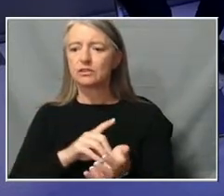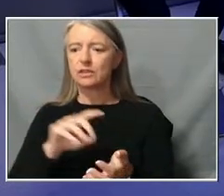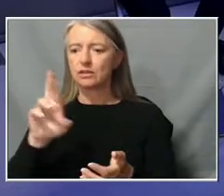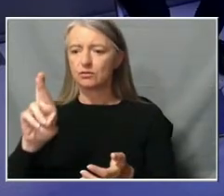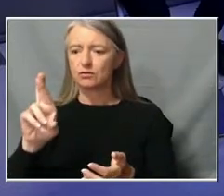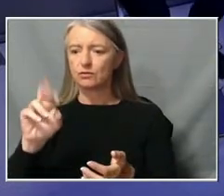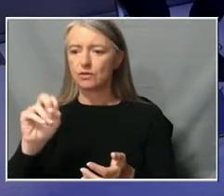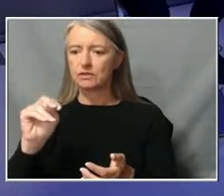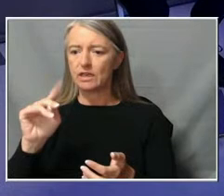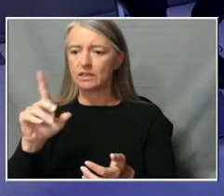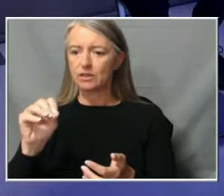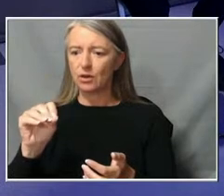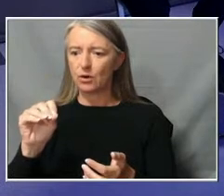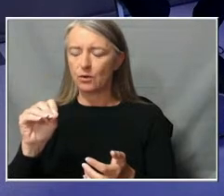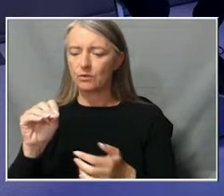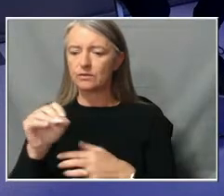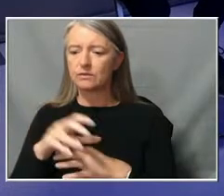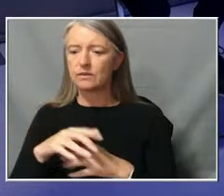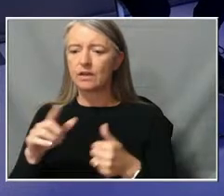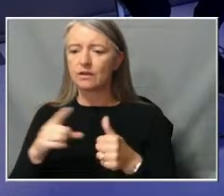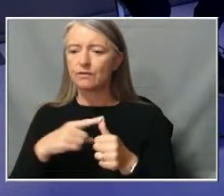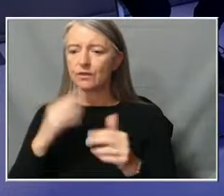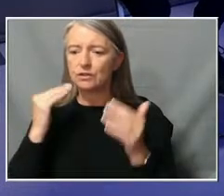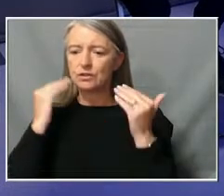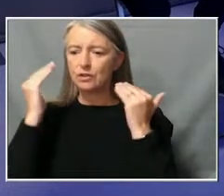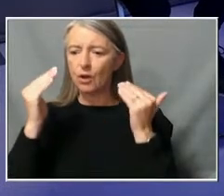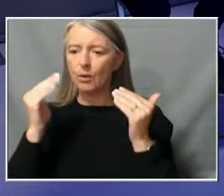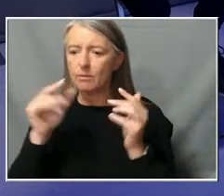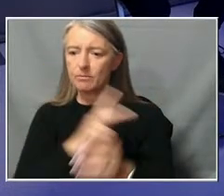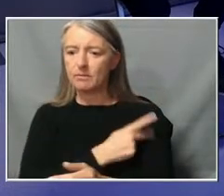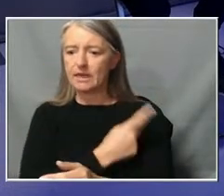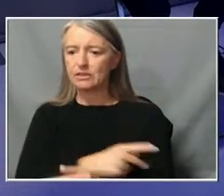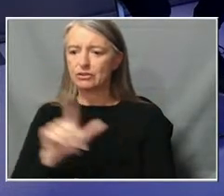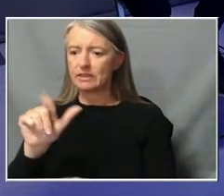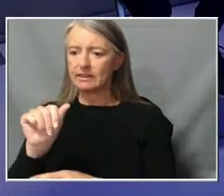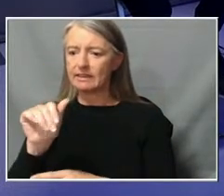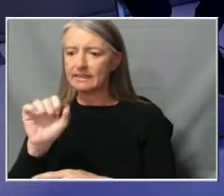Lisa, our first adult patient at the Proton Center. How's she doing?